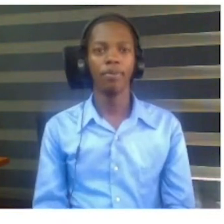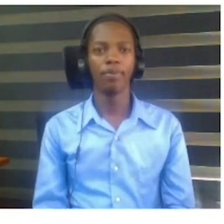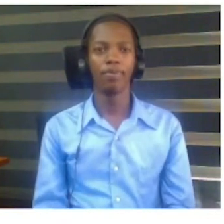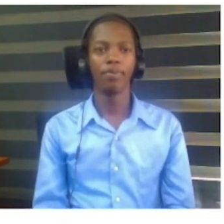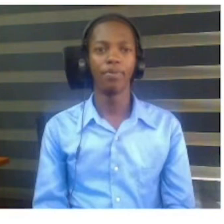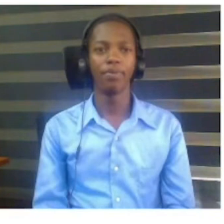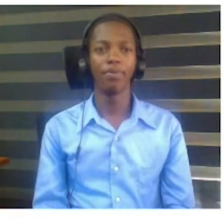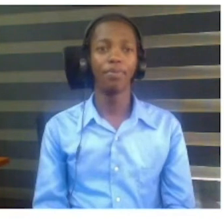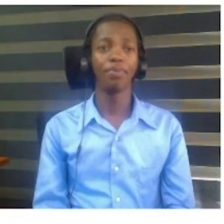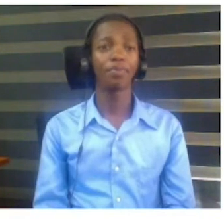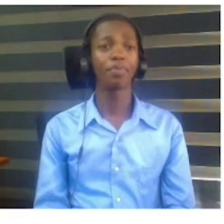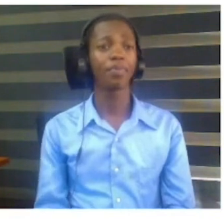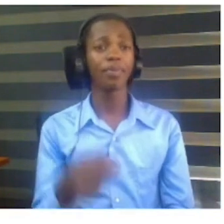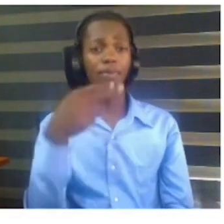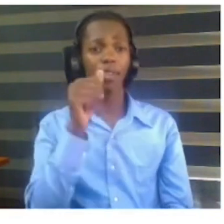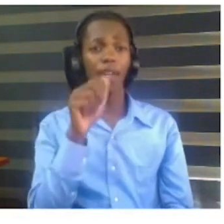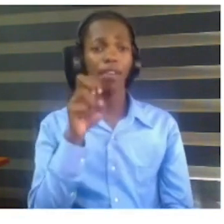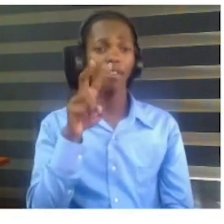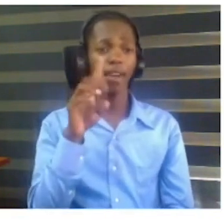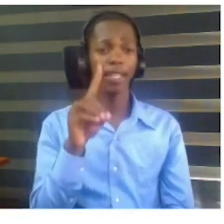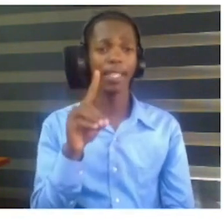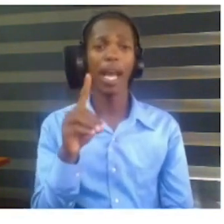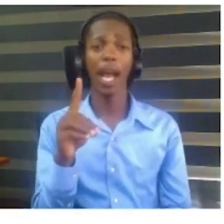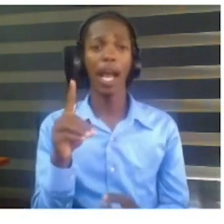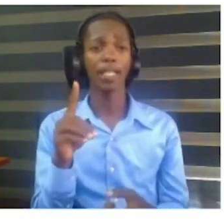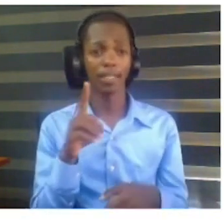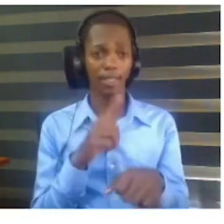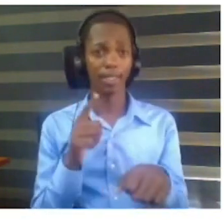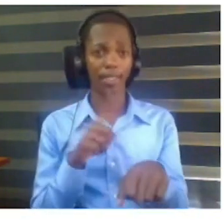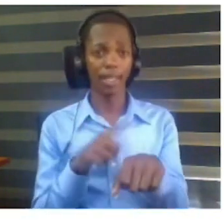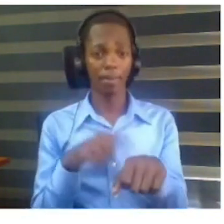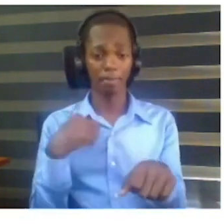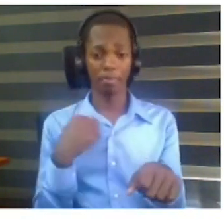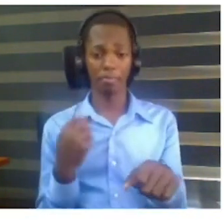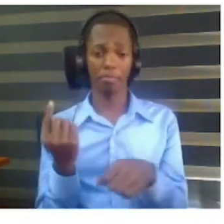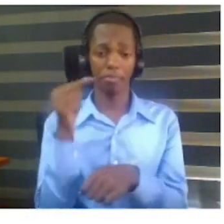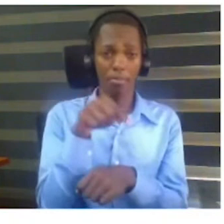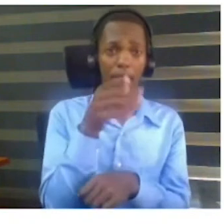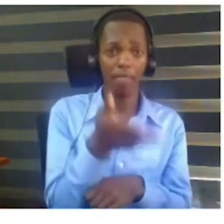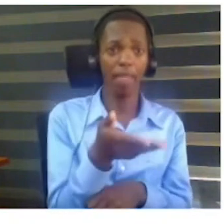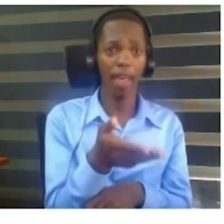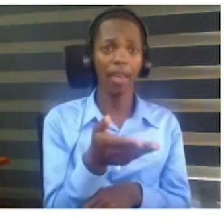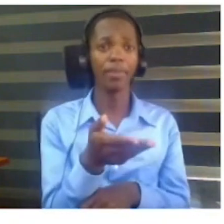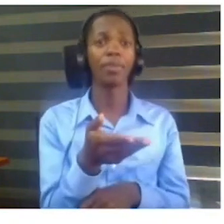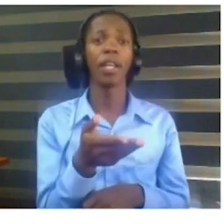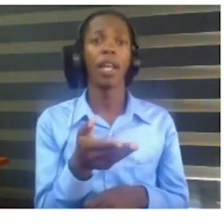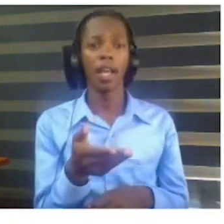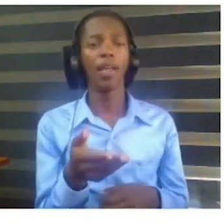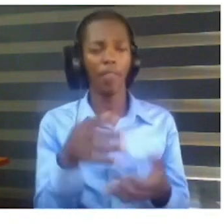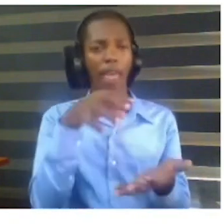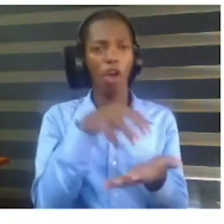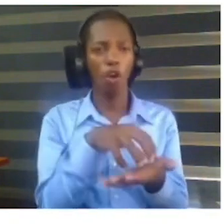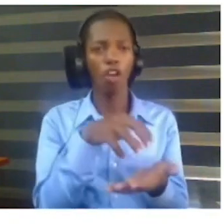Harvard had reached a point by the time I arrived that they were choosing to make the content accessible. So